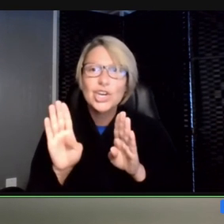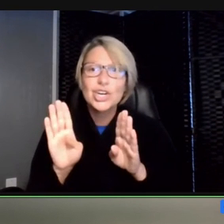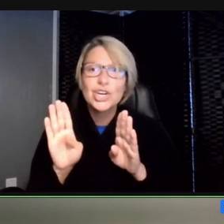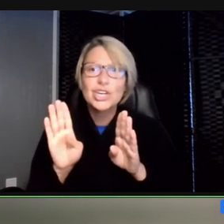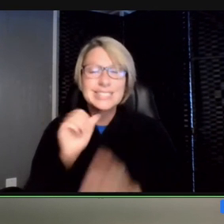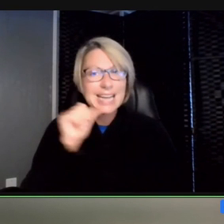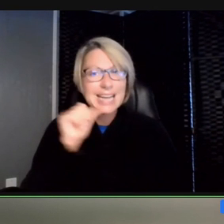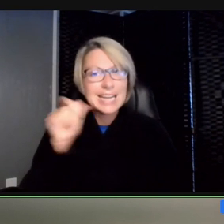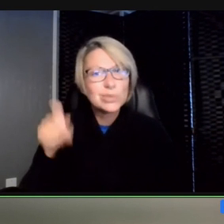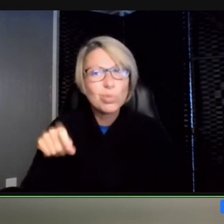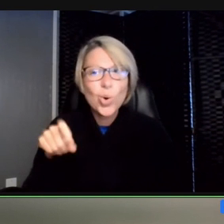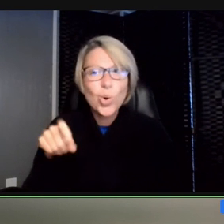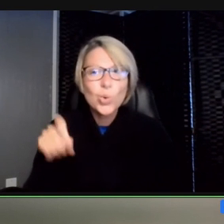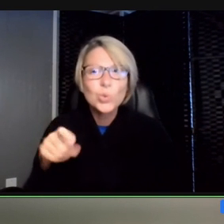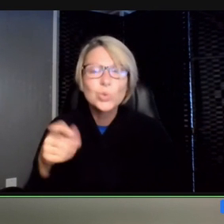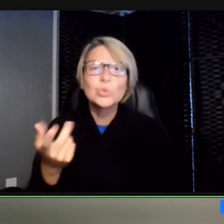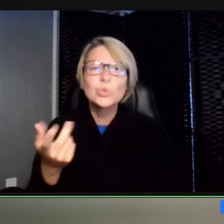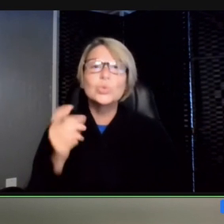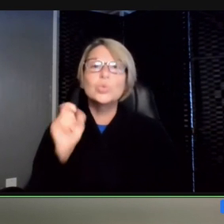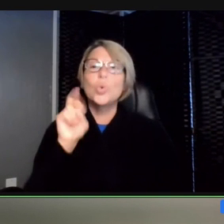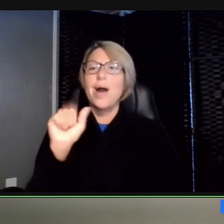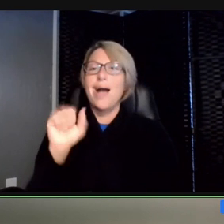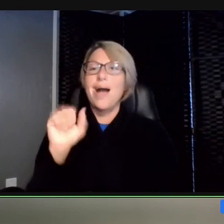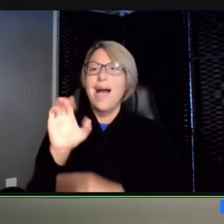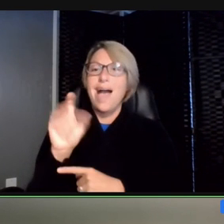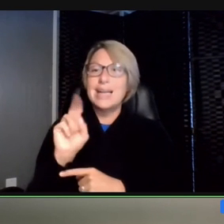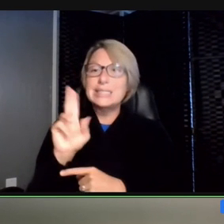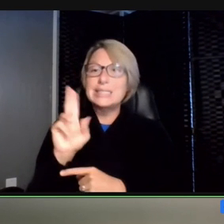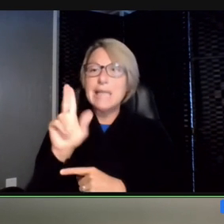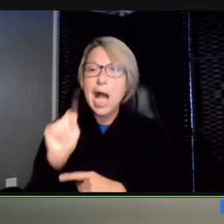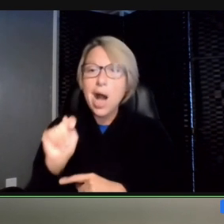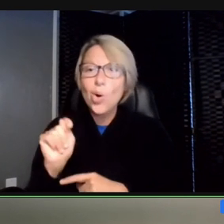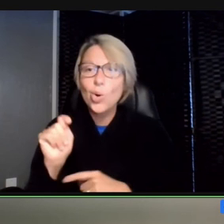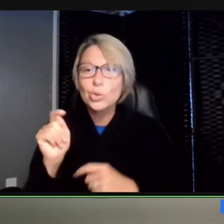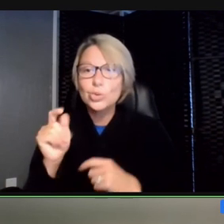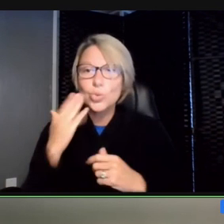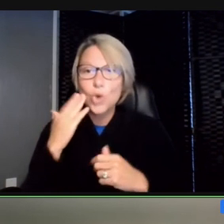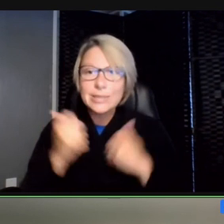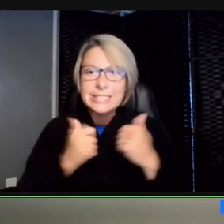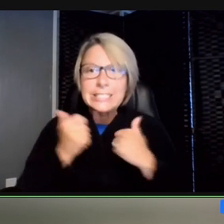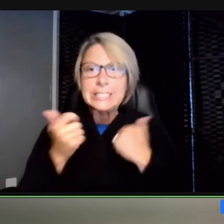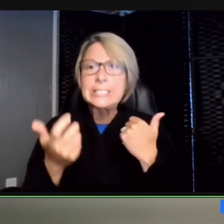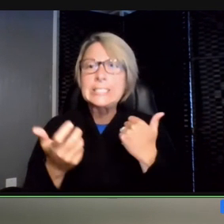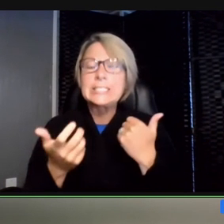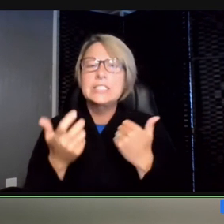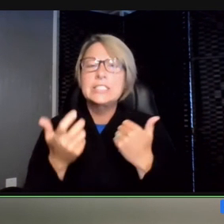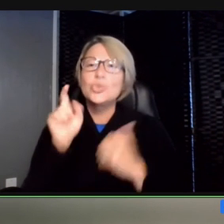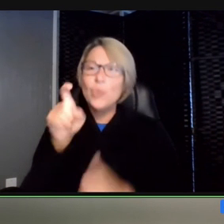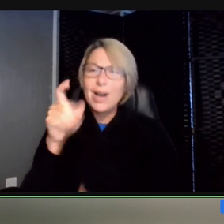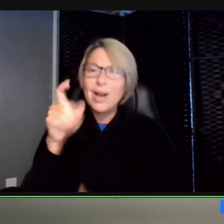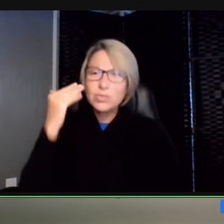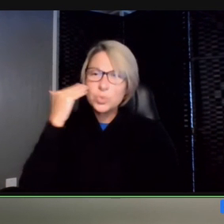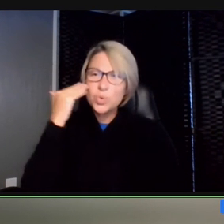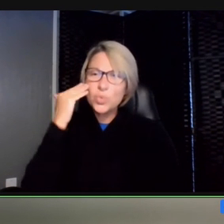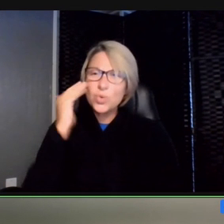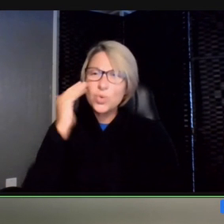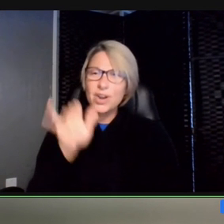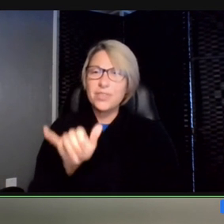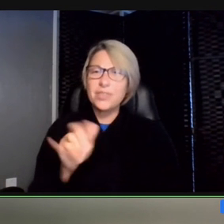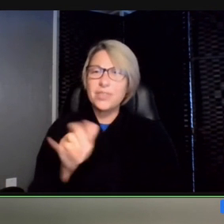supposed to be doing, or they're acting out. So again, it's being aware of that. Some has